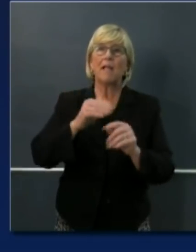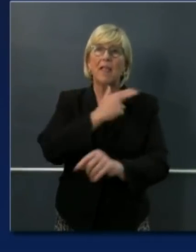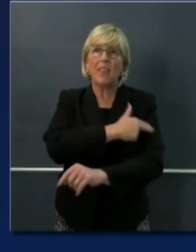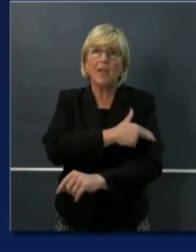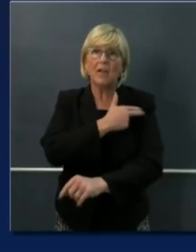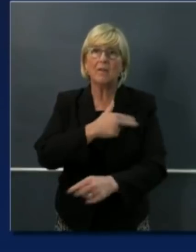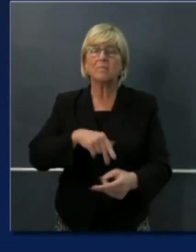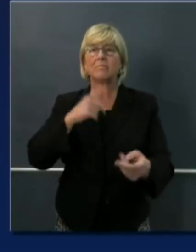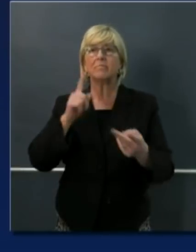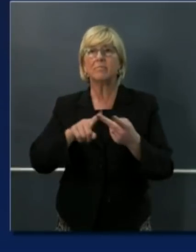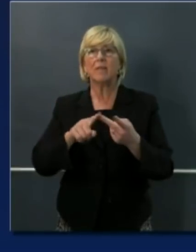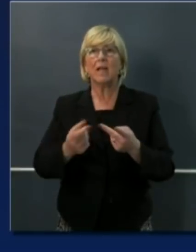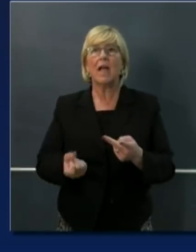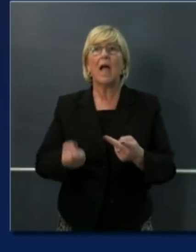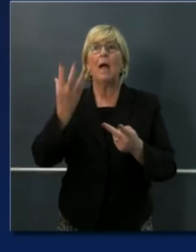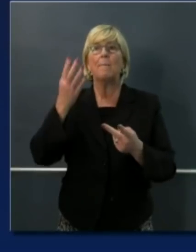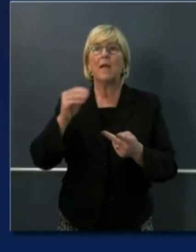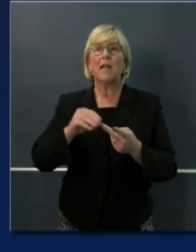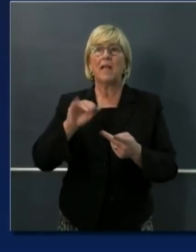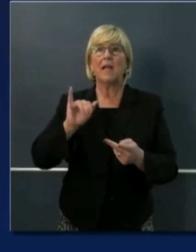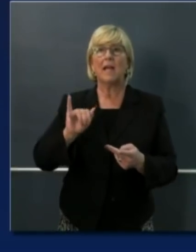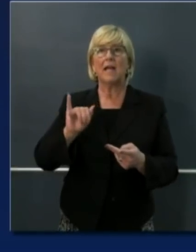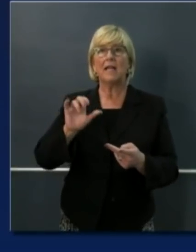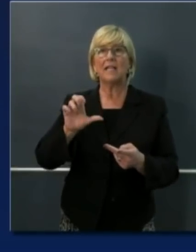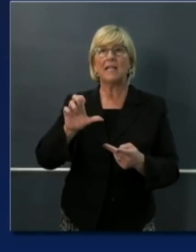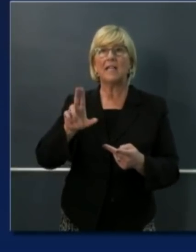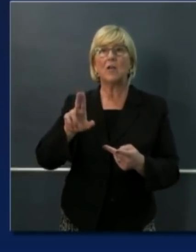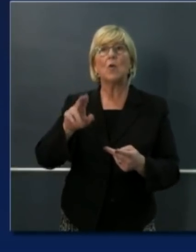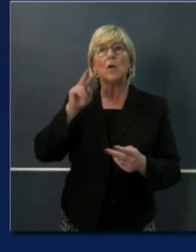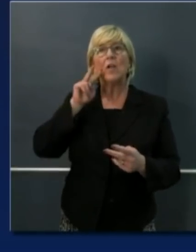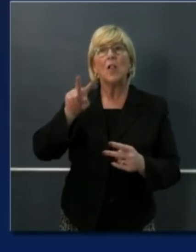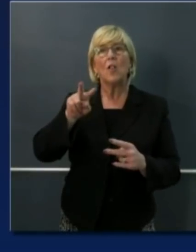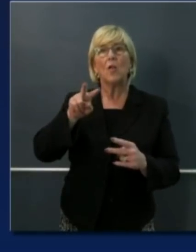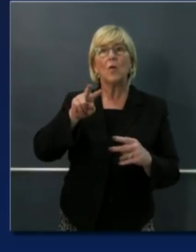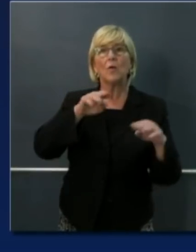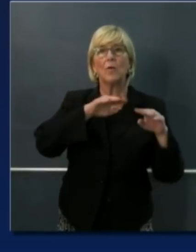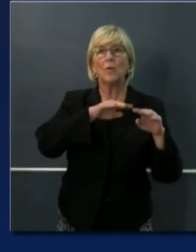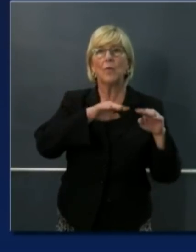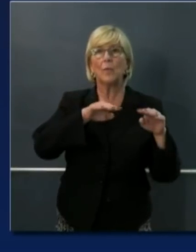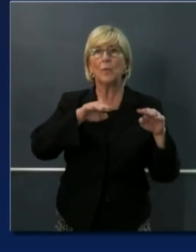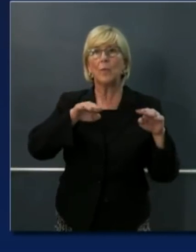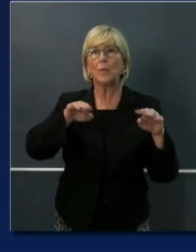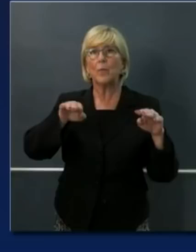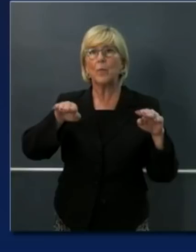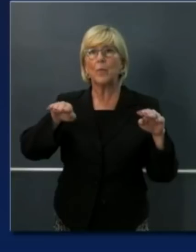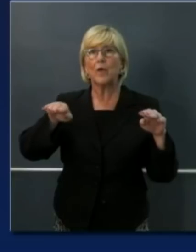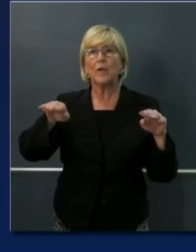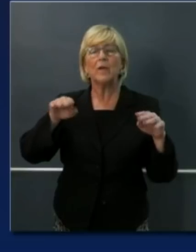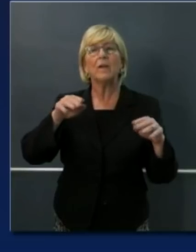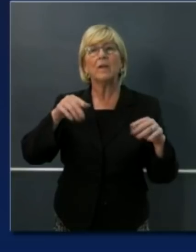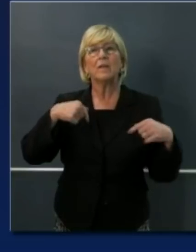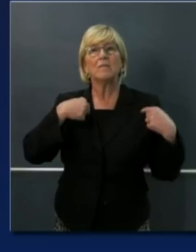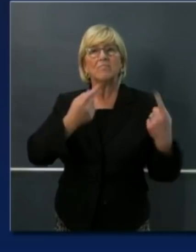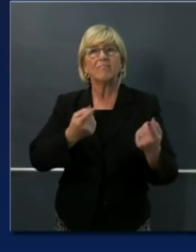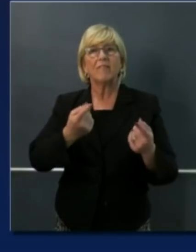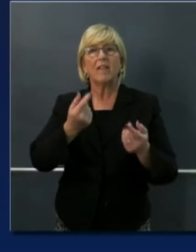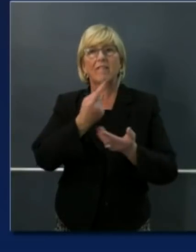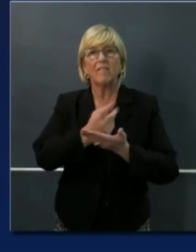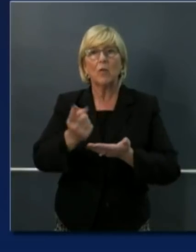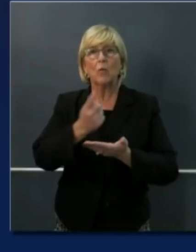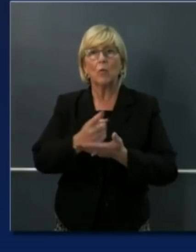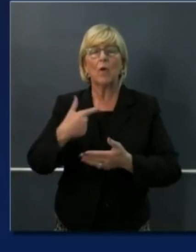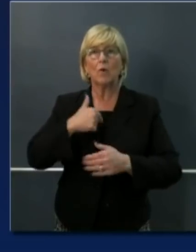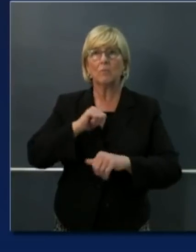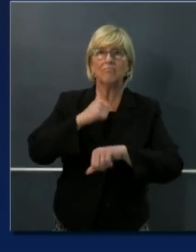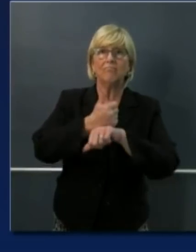in ICUs, and as we look at these over the last many weeks, especially since we've